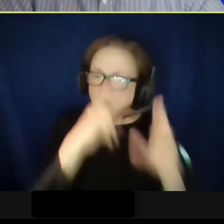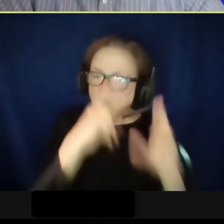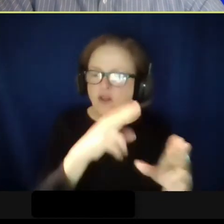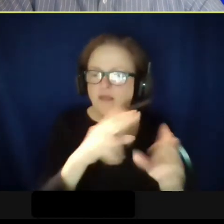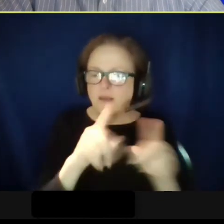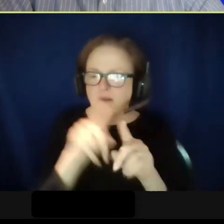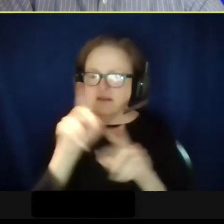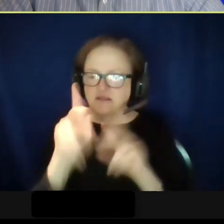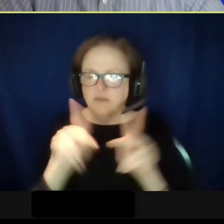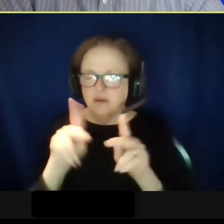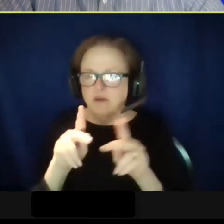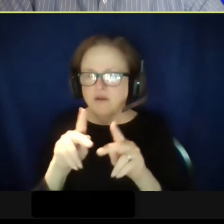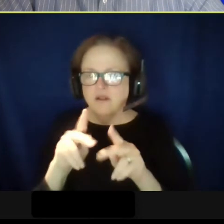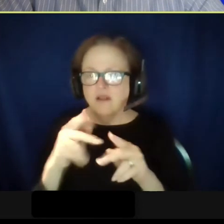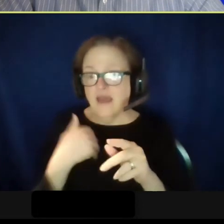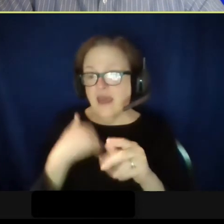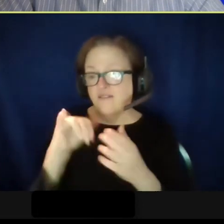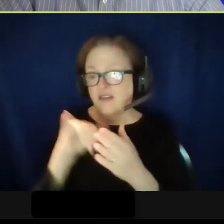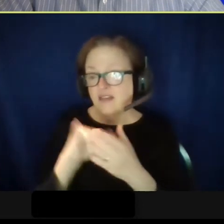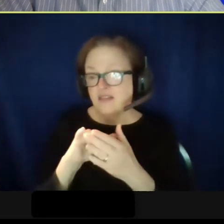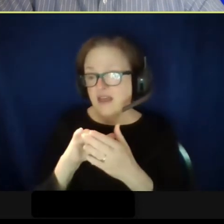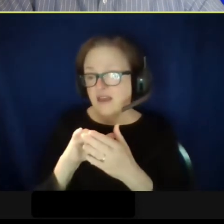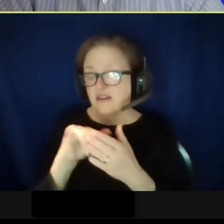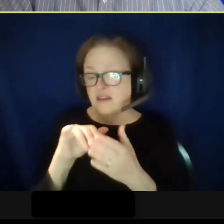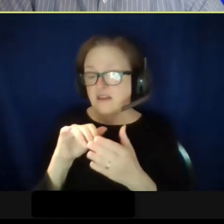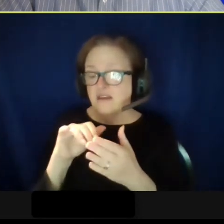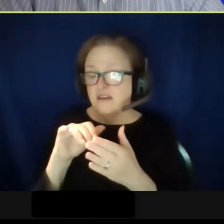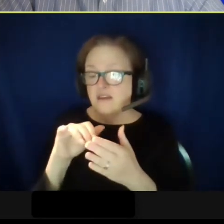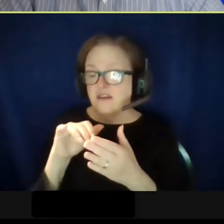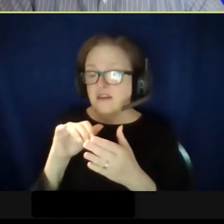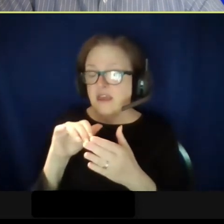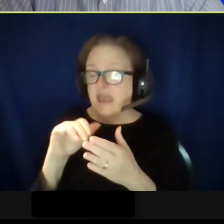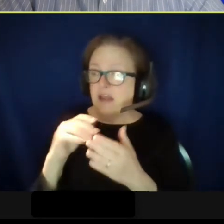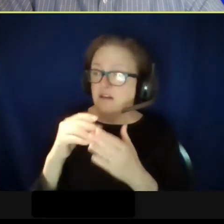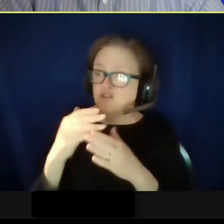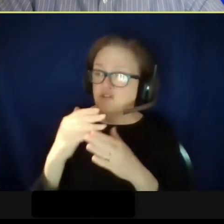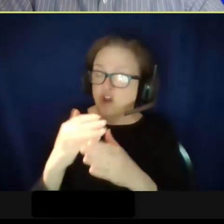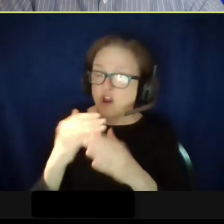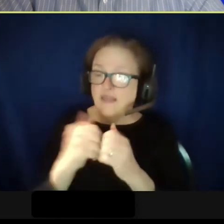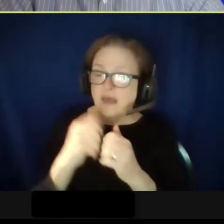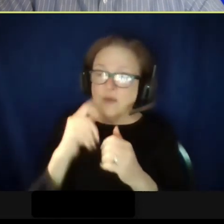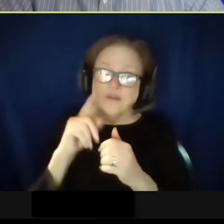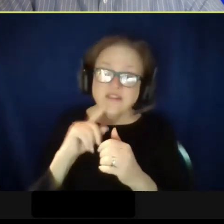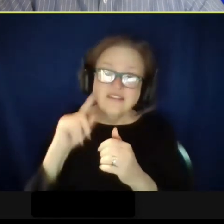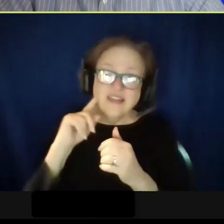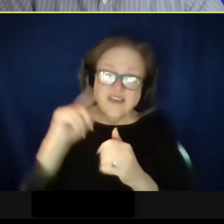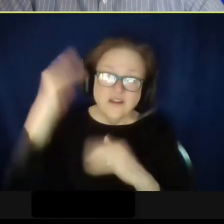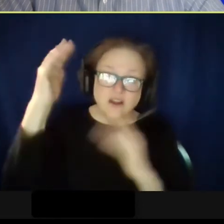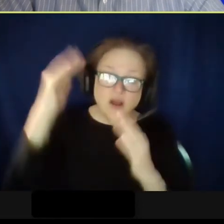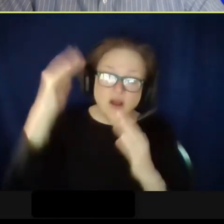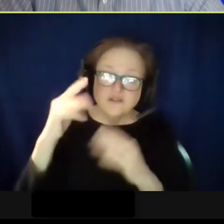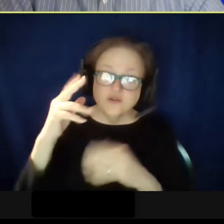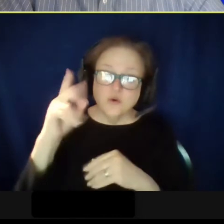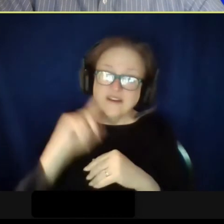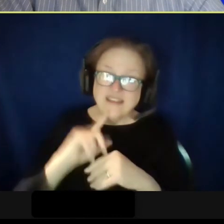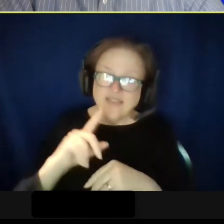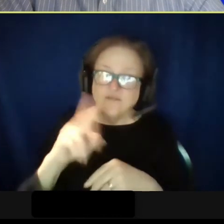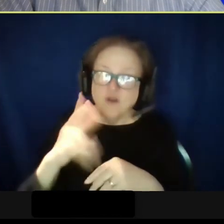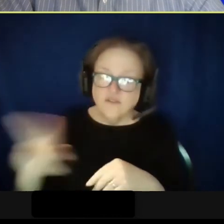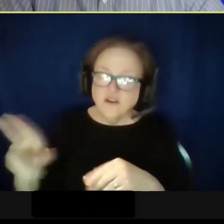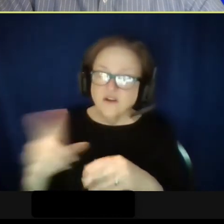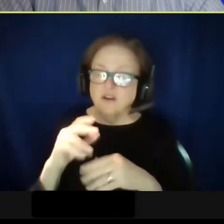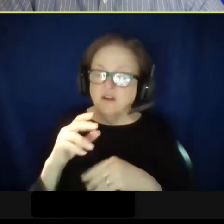Having access to peers and adults who are Deaf or hard of hearing allows the student to be able to easily communicate with minimal barriers in place.